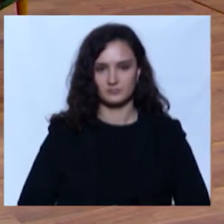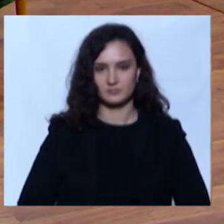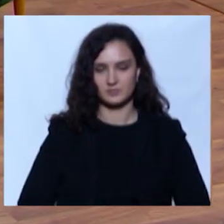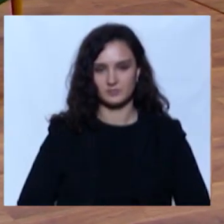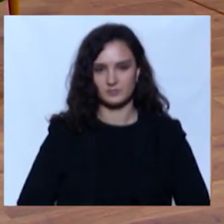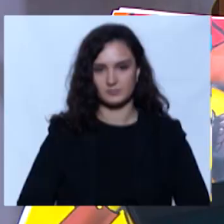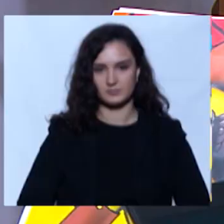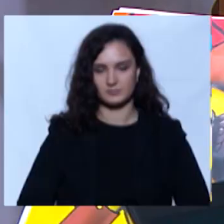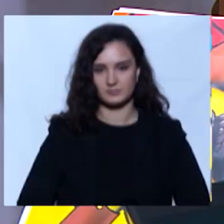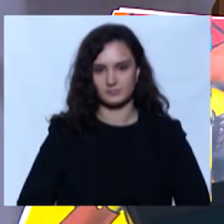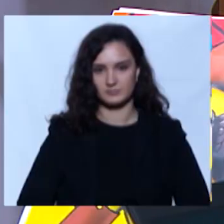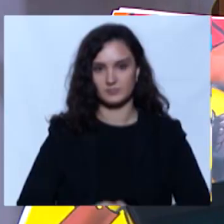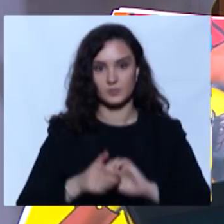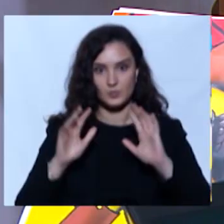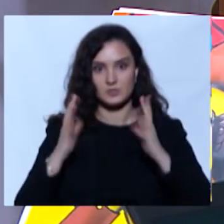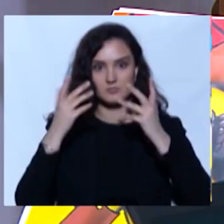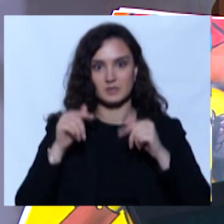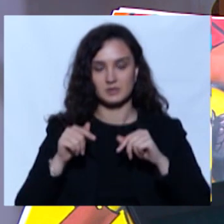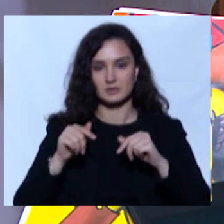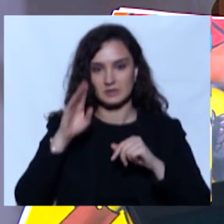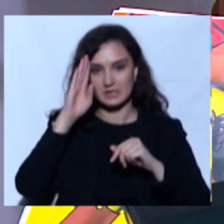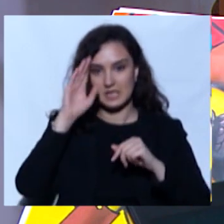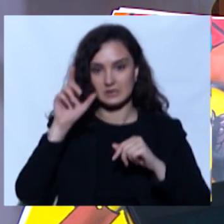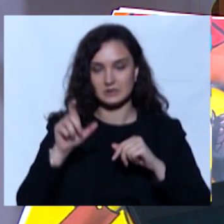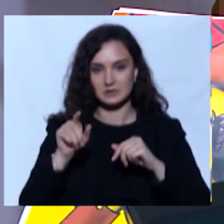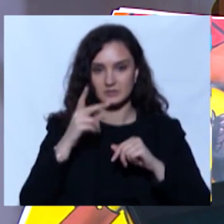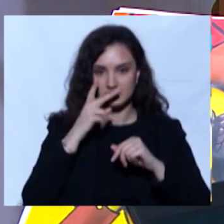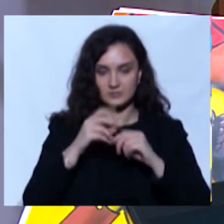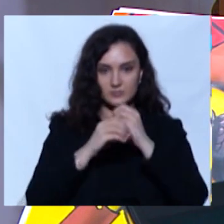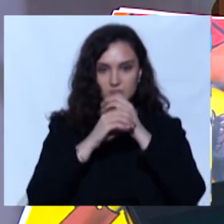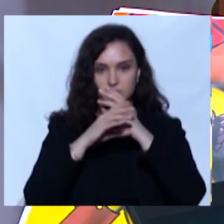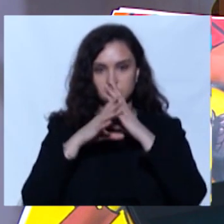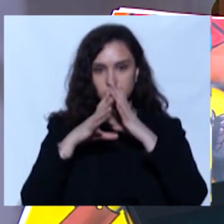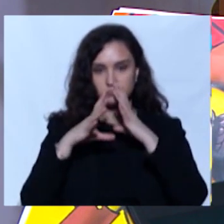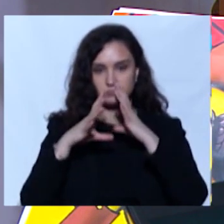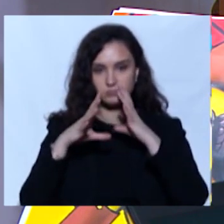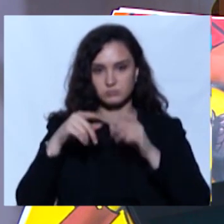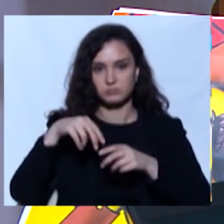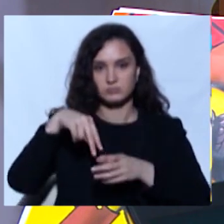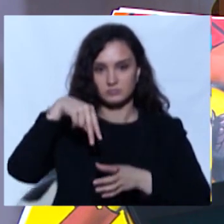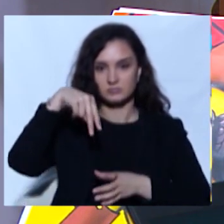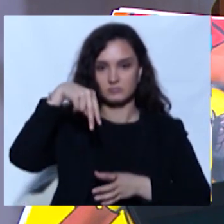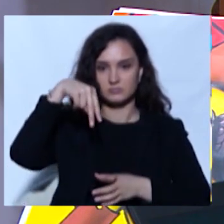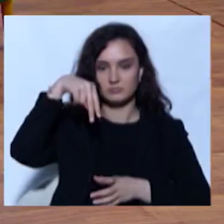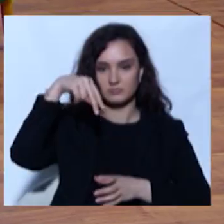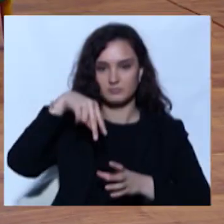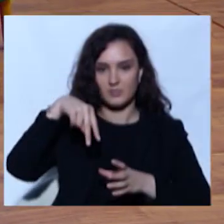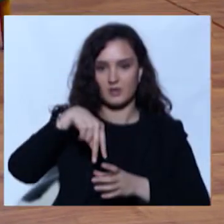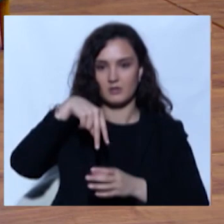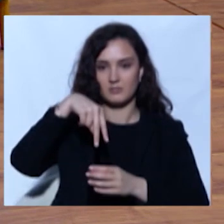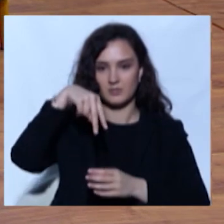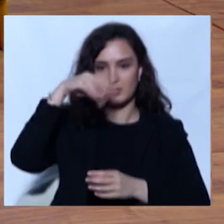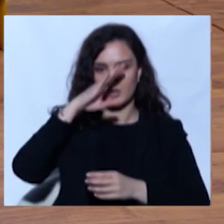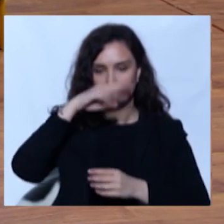Suddenly, in an instant, the strong wind sent the balloons floating higher and higher and higher up into the